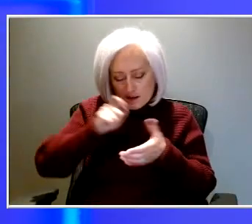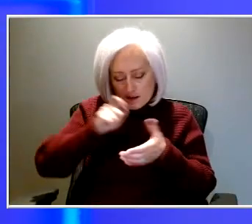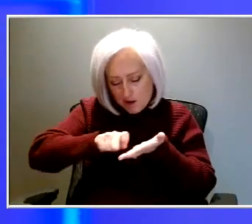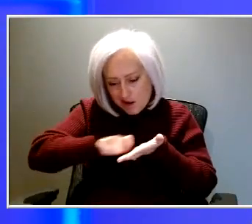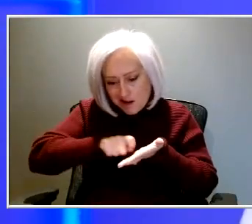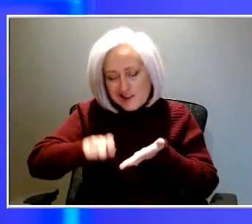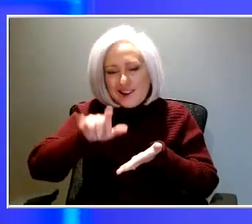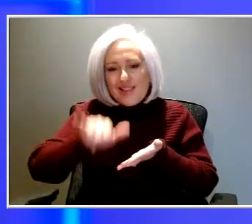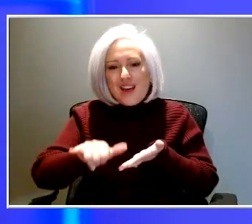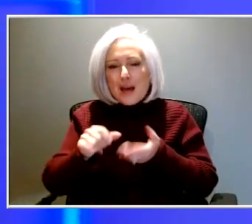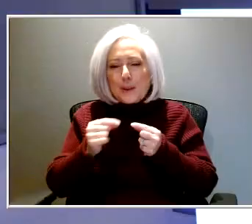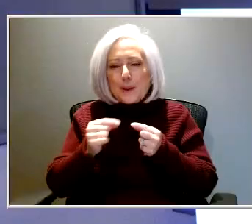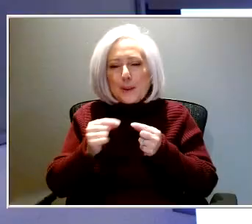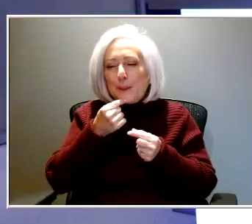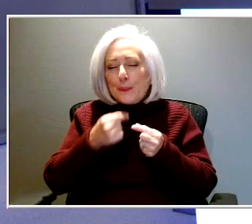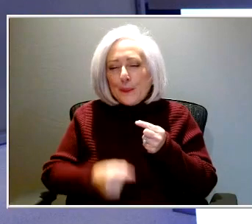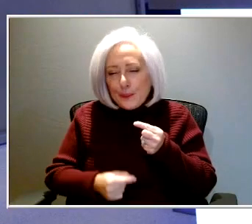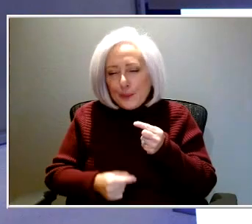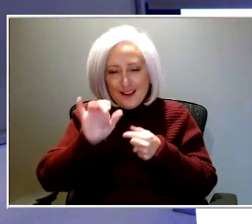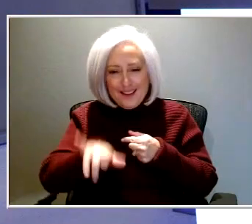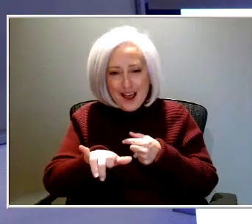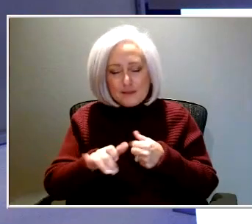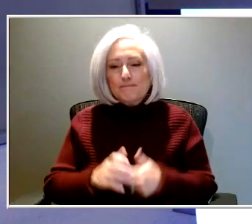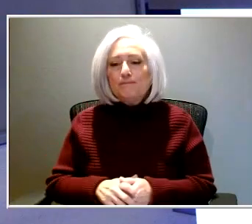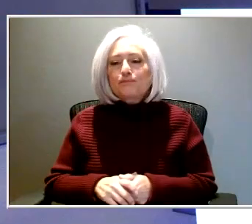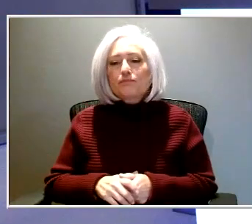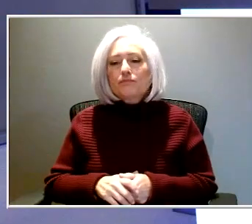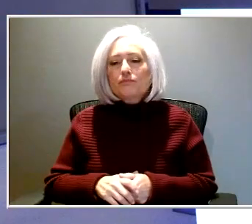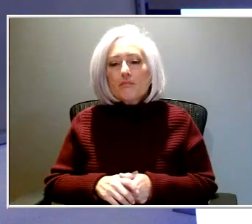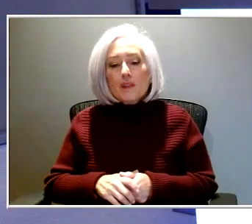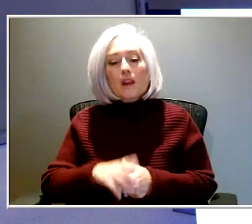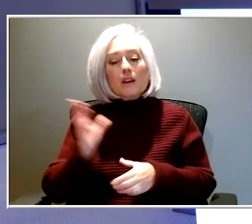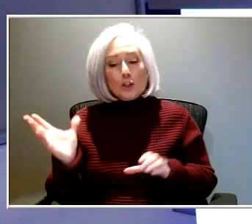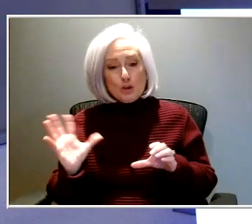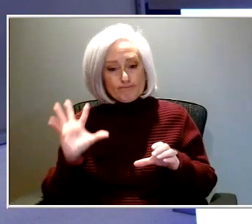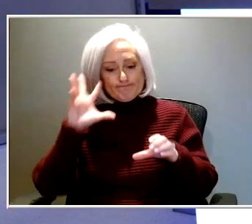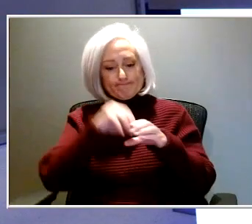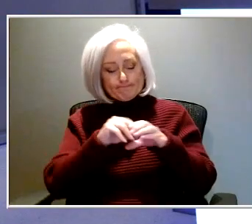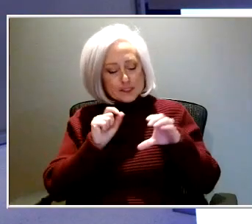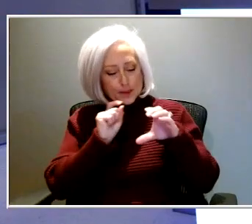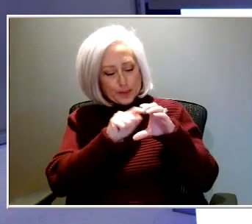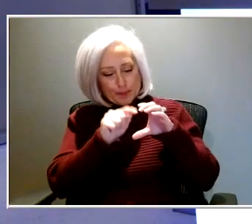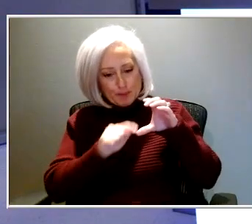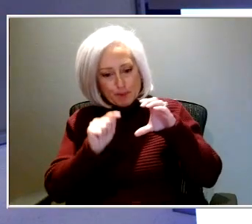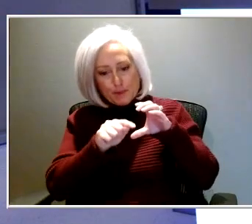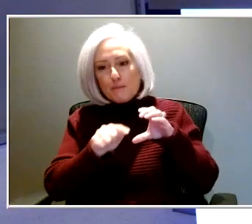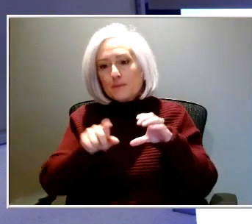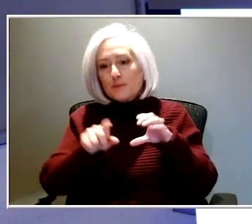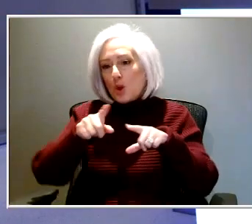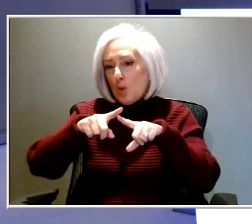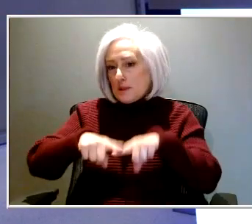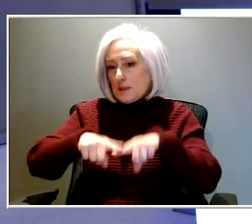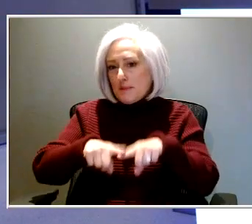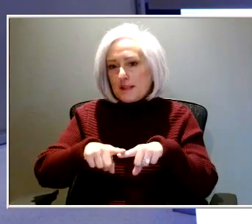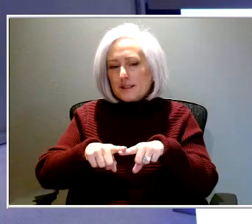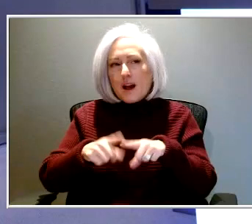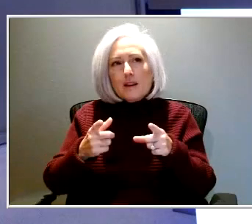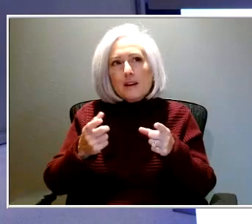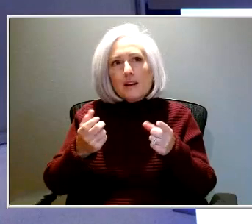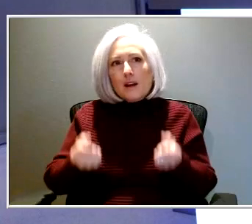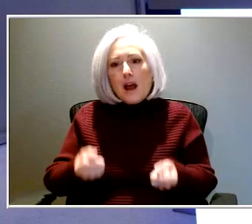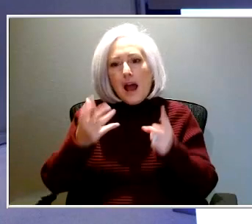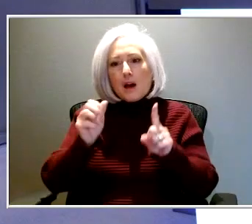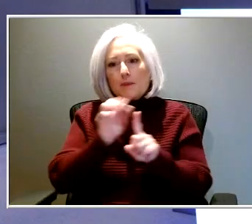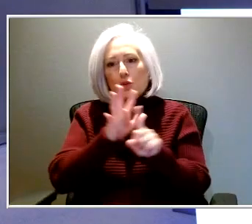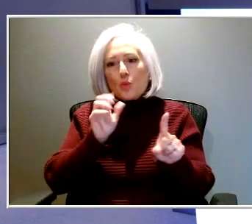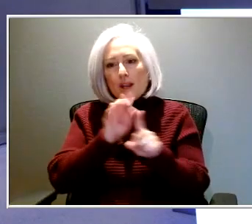that we're able to put inside the prostate. And so you up the amount of seeds based on how much, because I want to know how much radioactivity is in